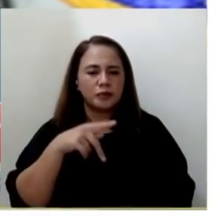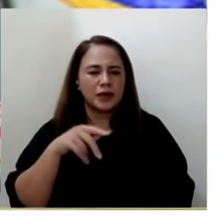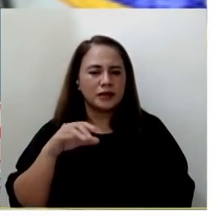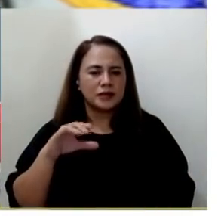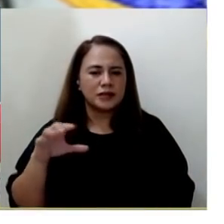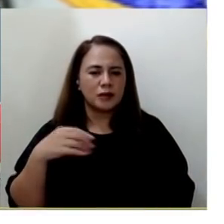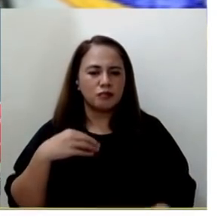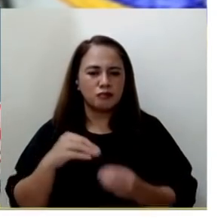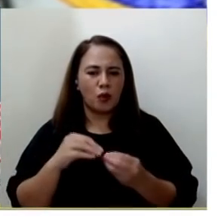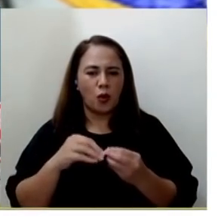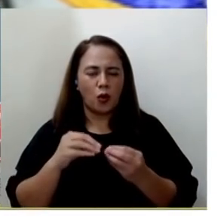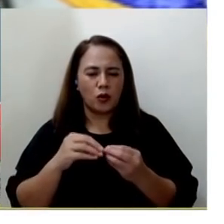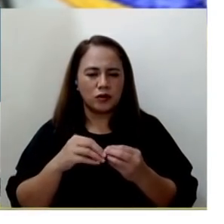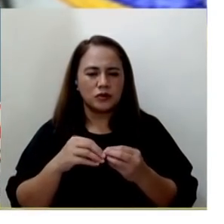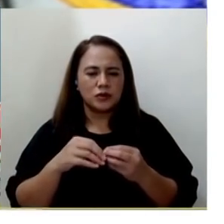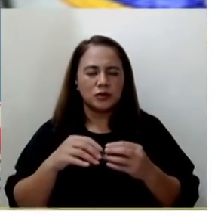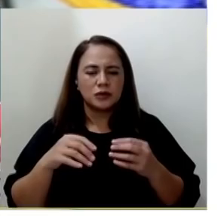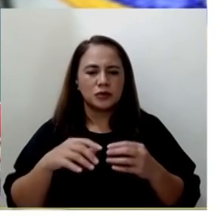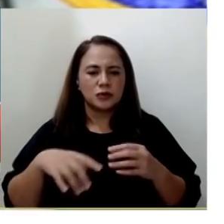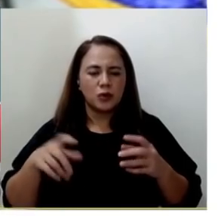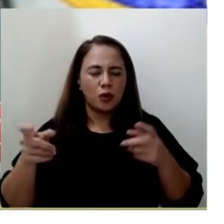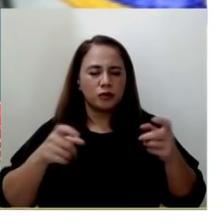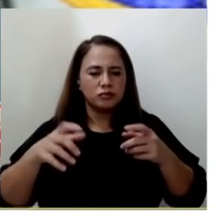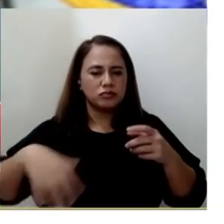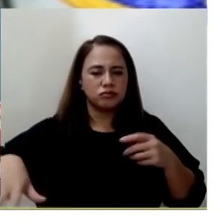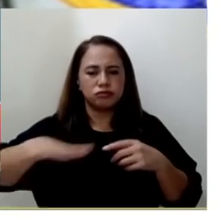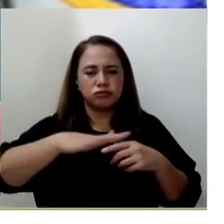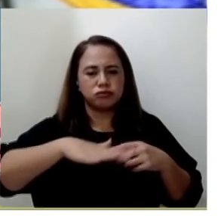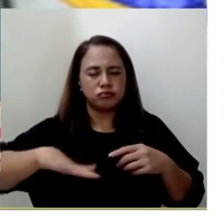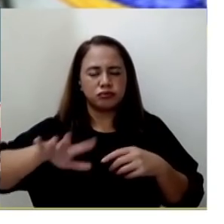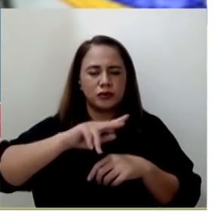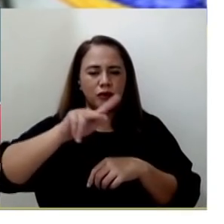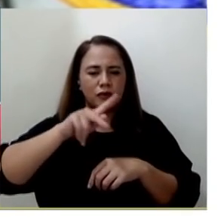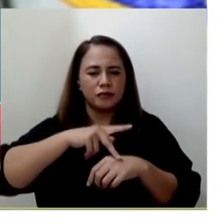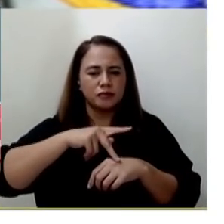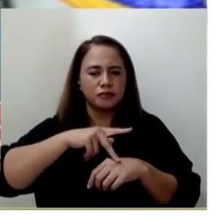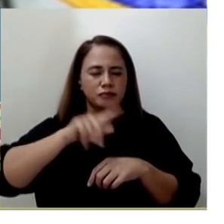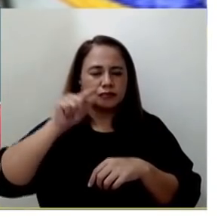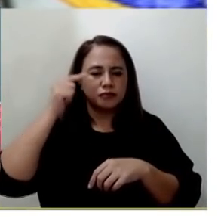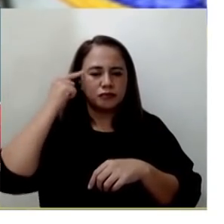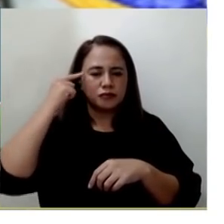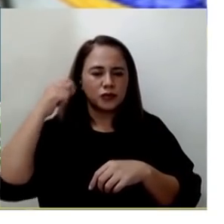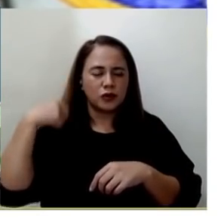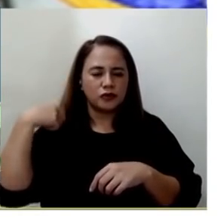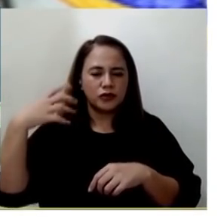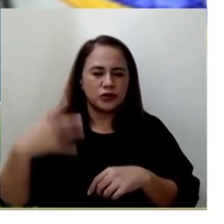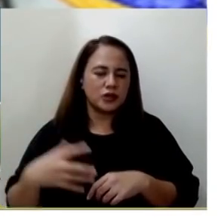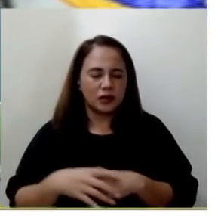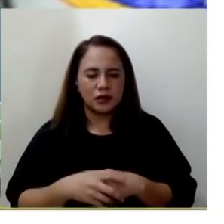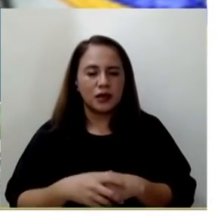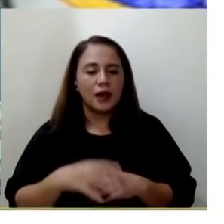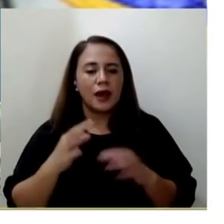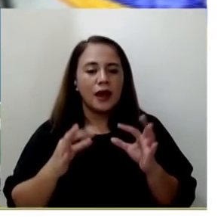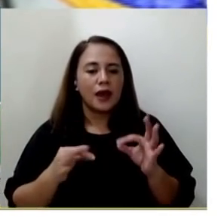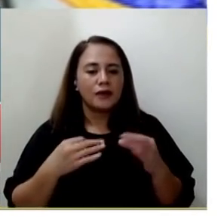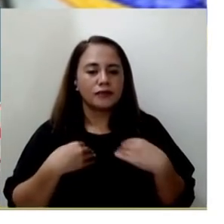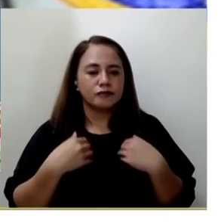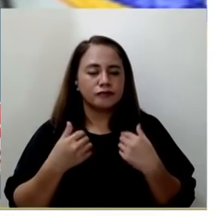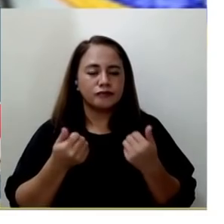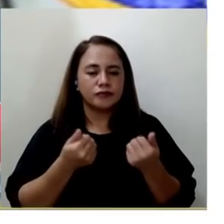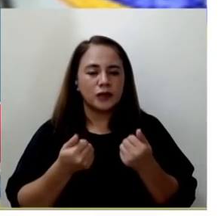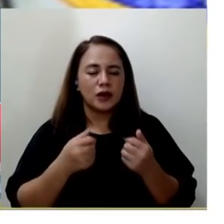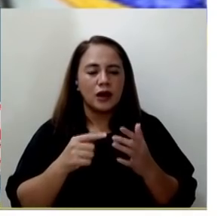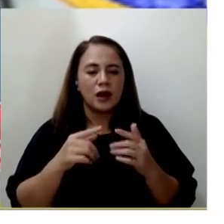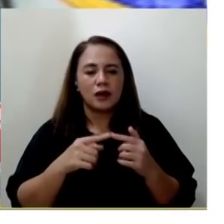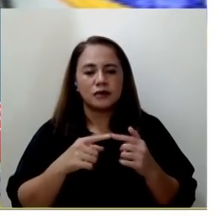more jurisdiction and jurisdiction over all government officials, we could do better. If there is we hope to set up